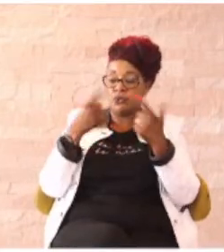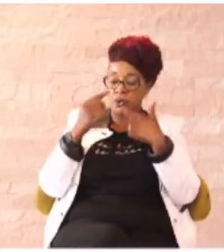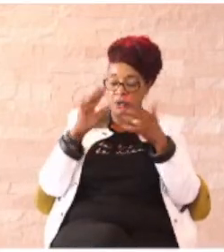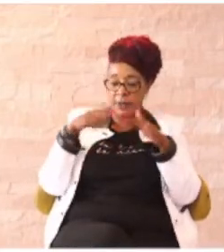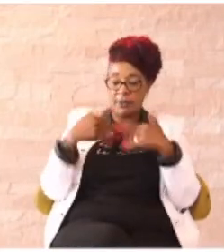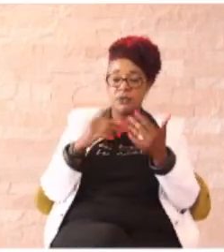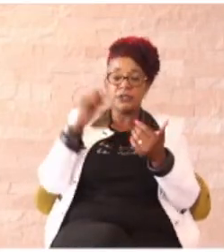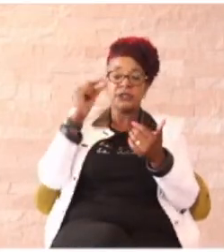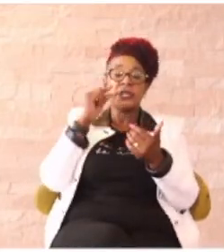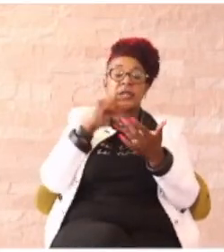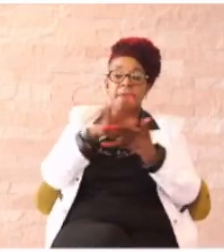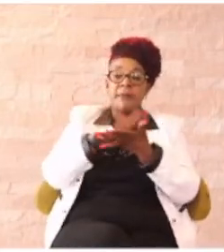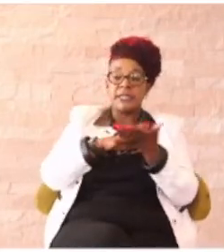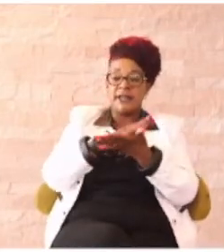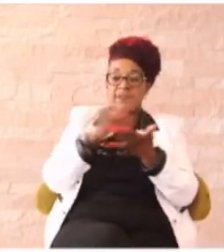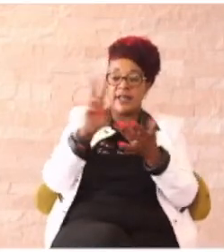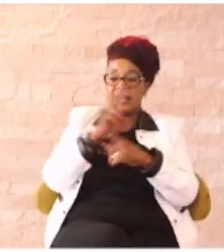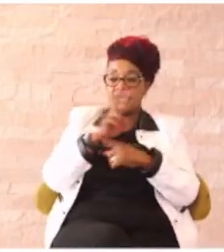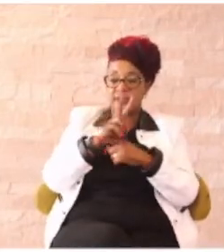violence.